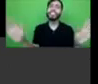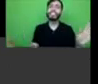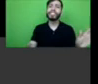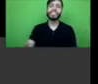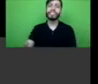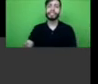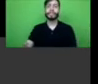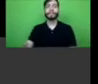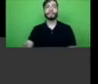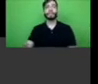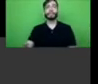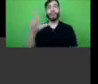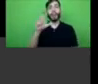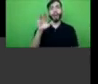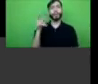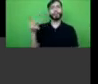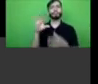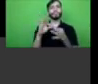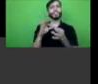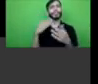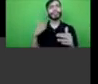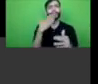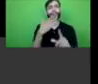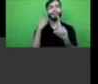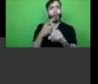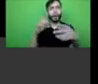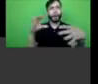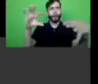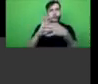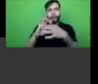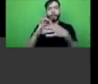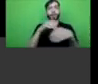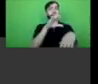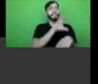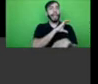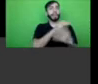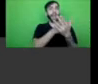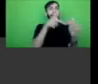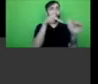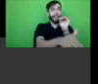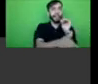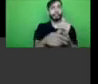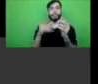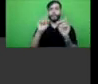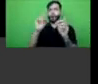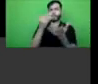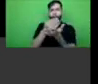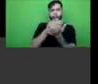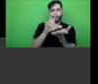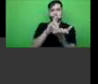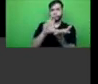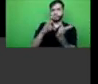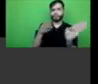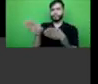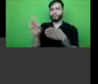Leroy makes the important connection between efforts to defund the police and the need for those funds